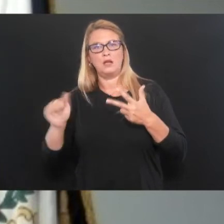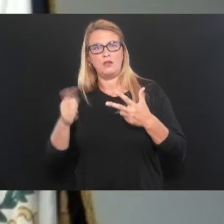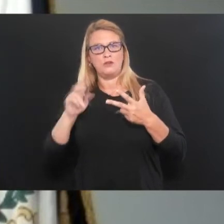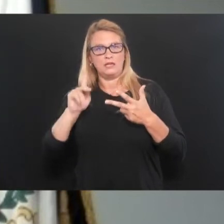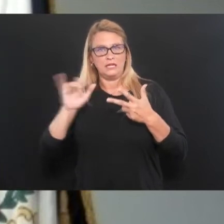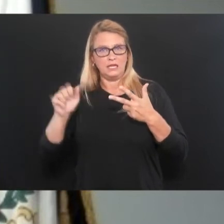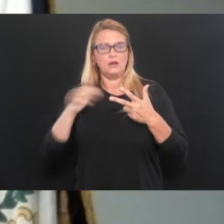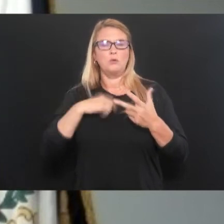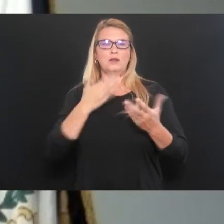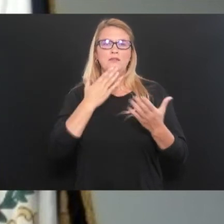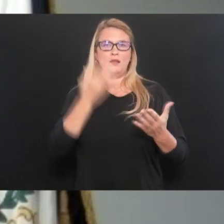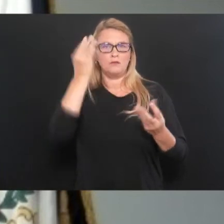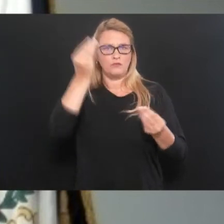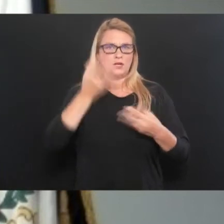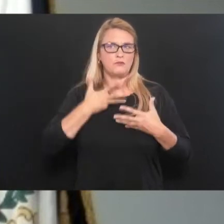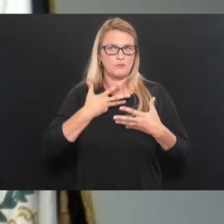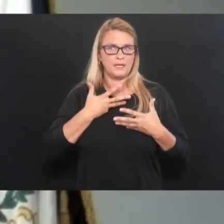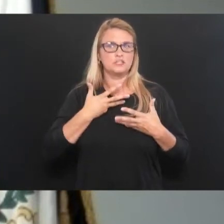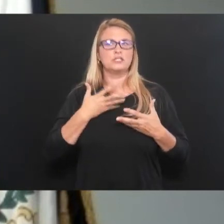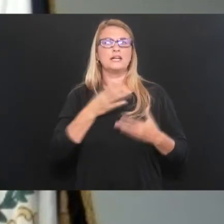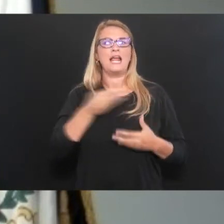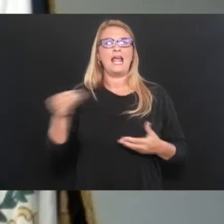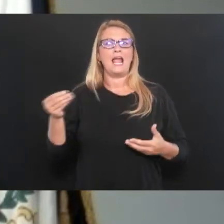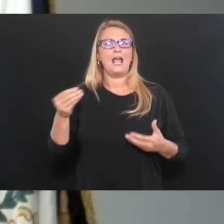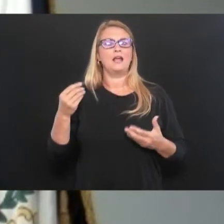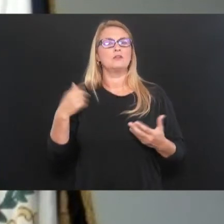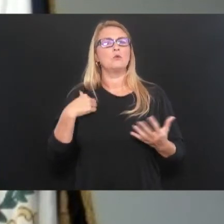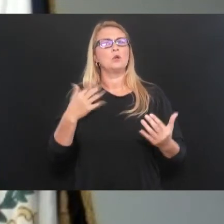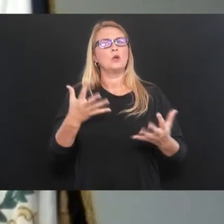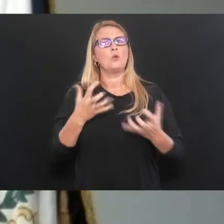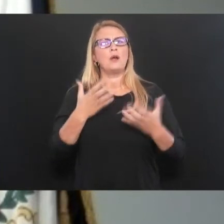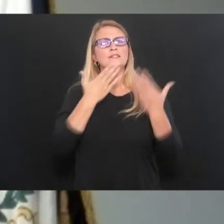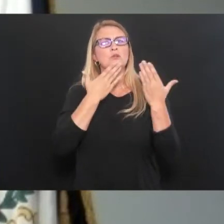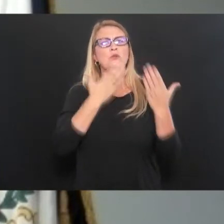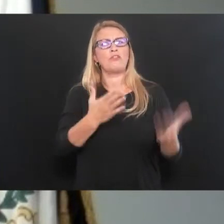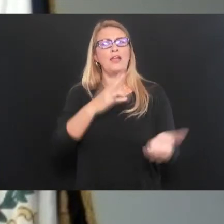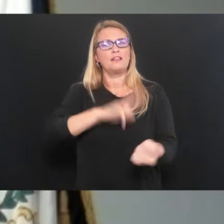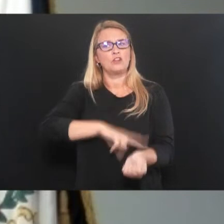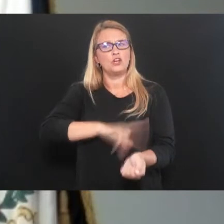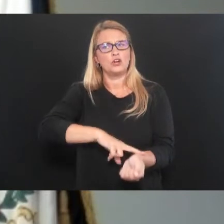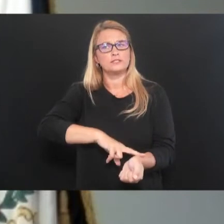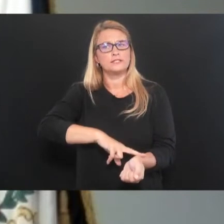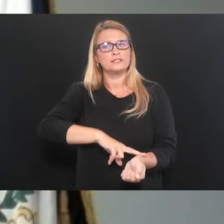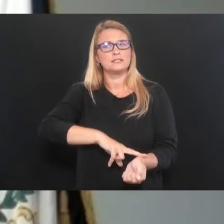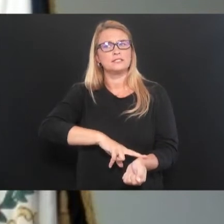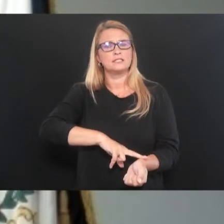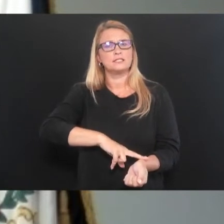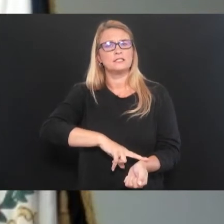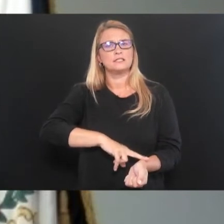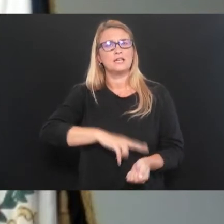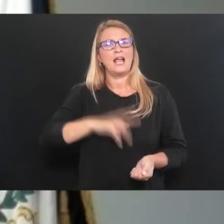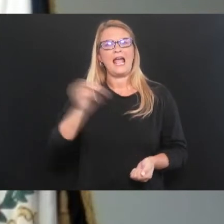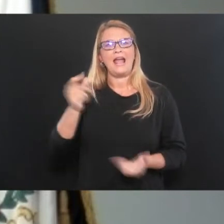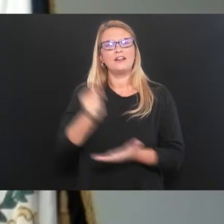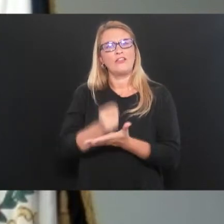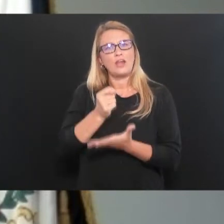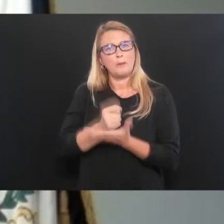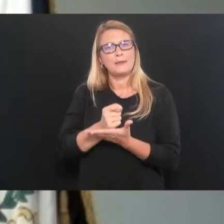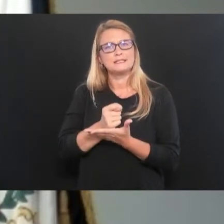this information together. I also want to thank the nurses and the respiratory therapists